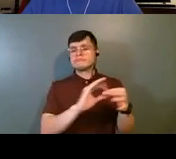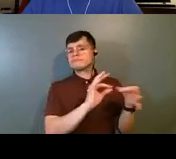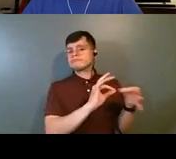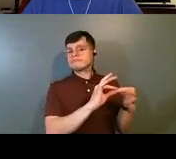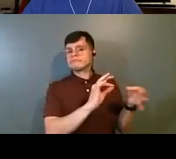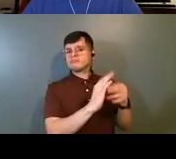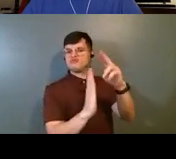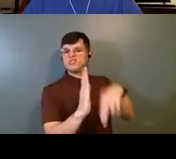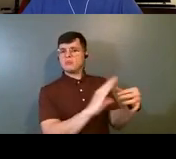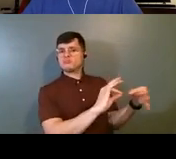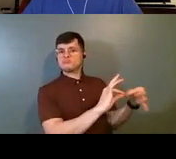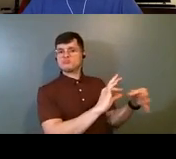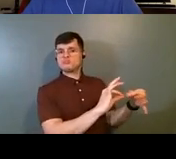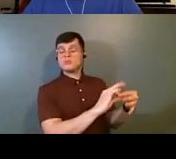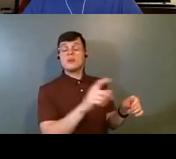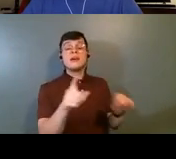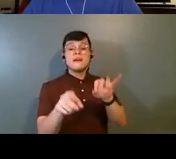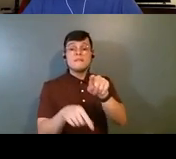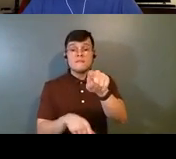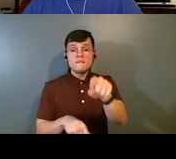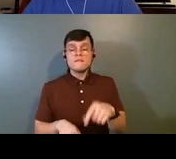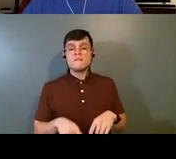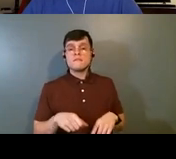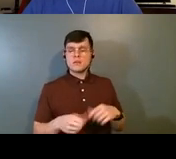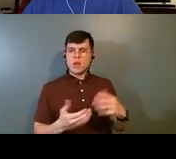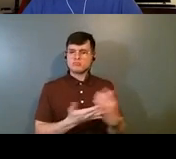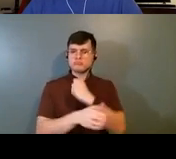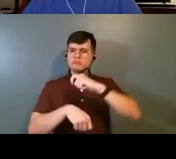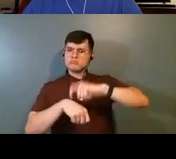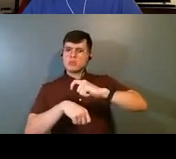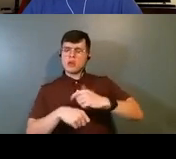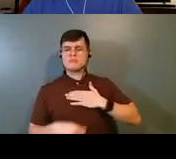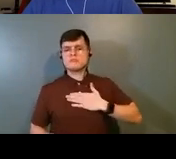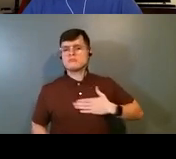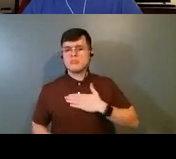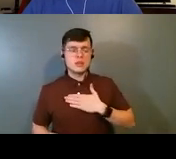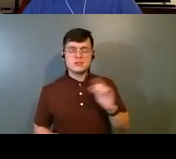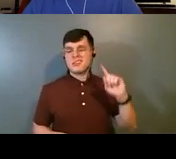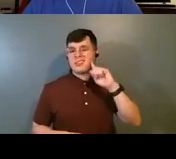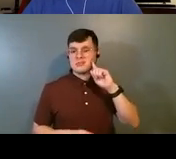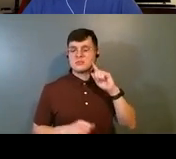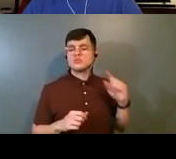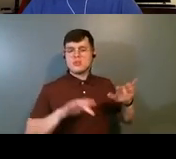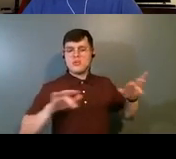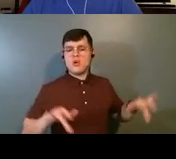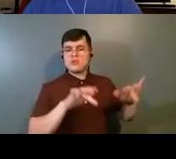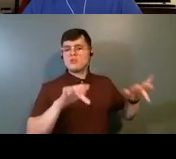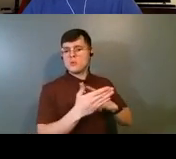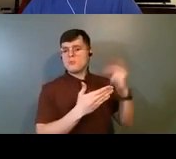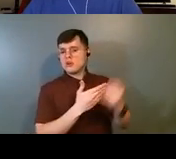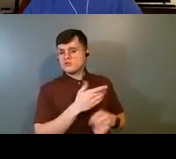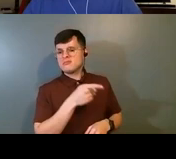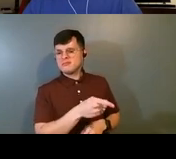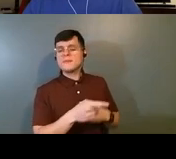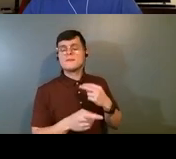2. If you guys get time, I would love for you to listen to the audio project, which is voices